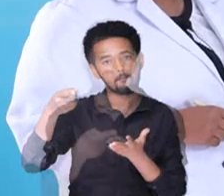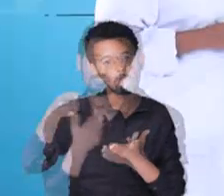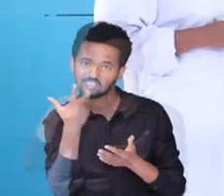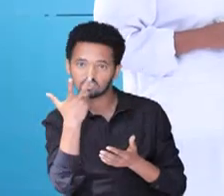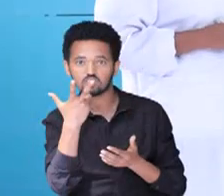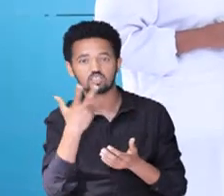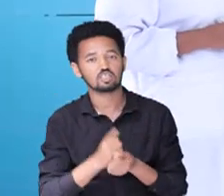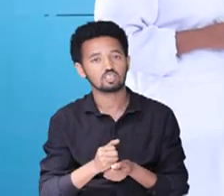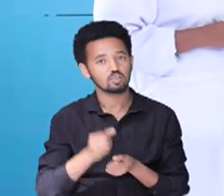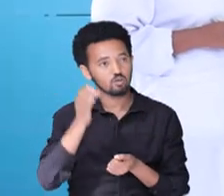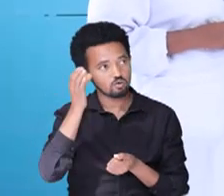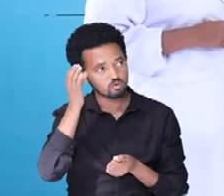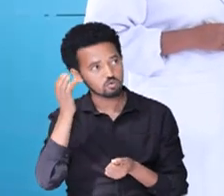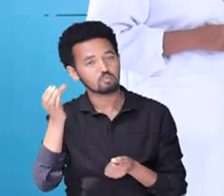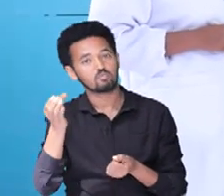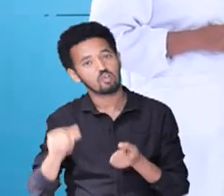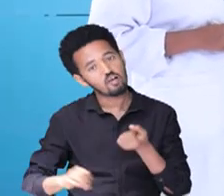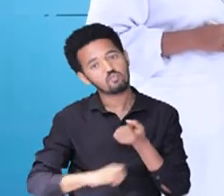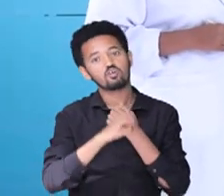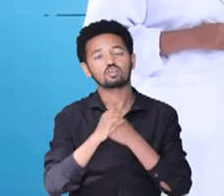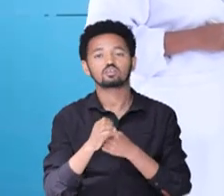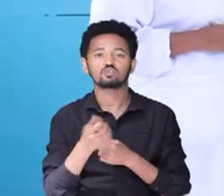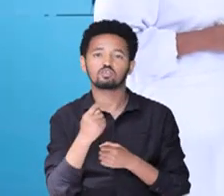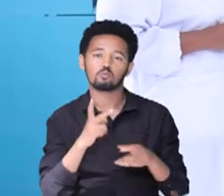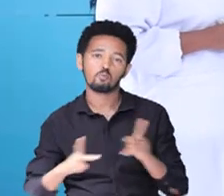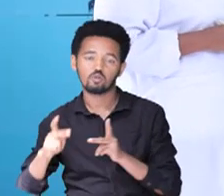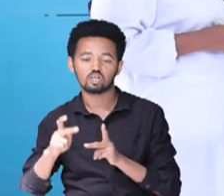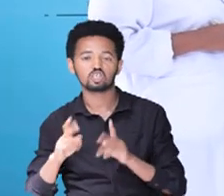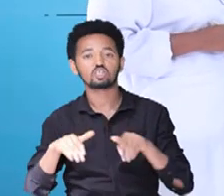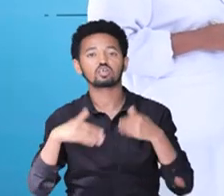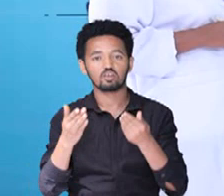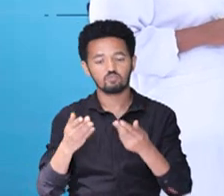three components affect the population of a given area.